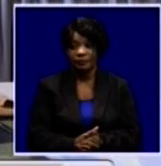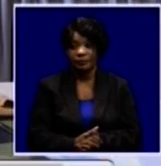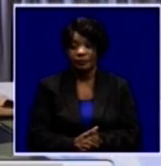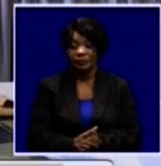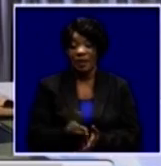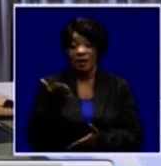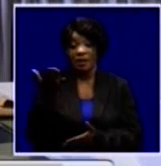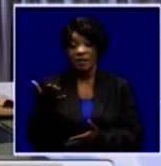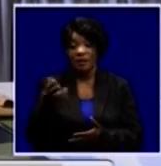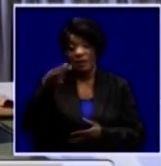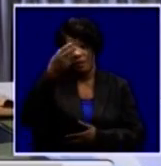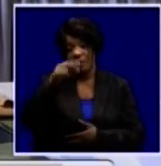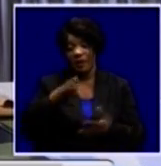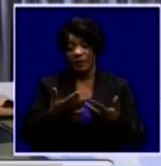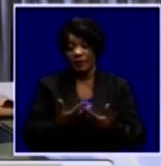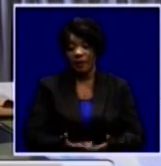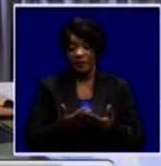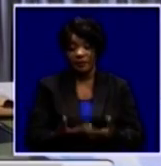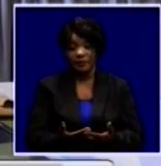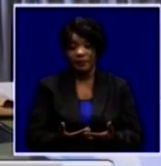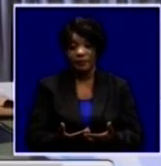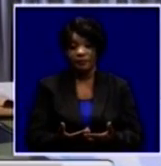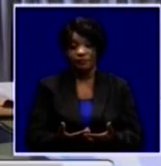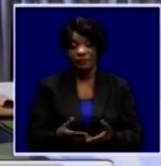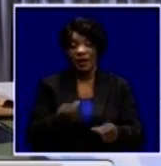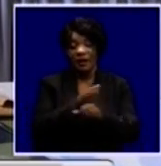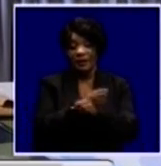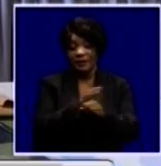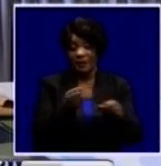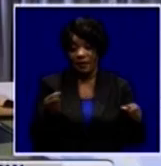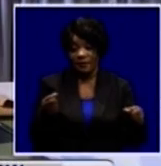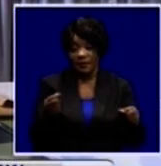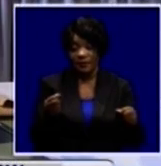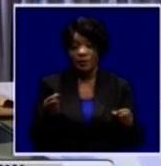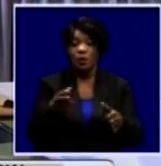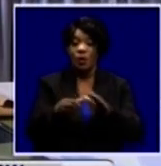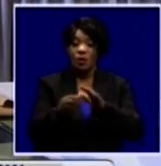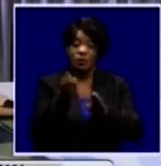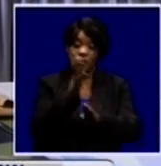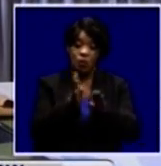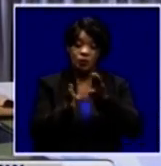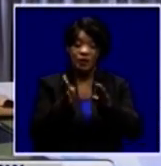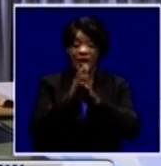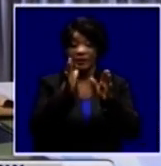industry, we have noticed that the safety of contractors